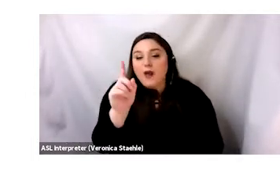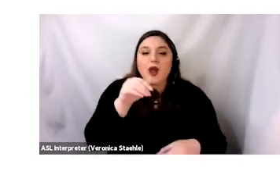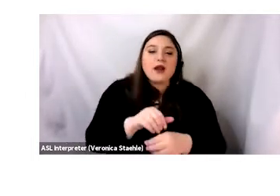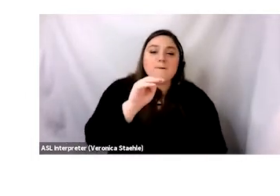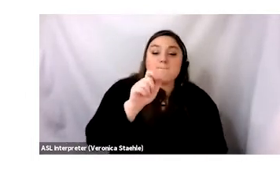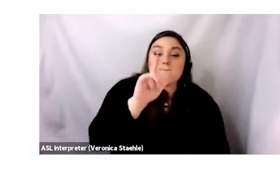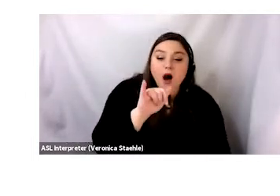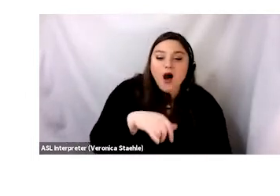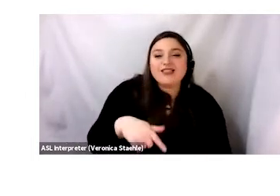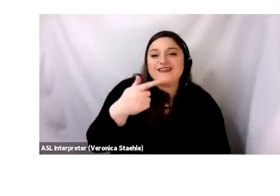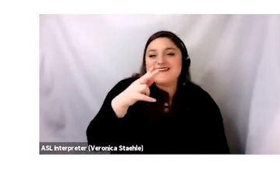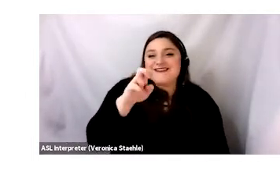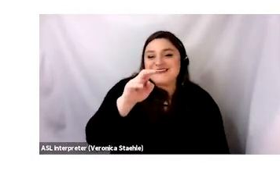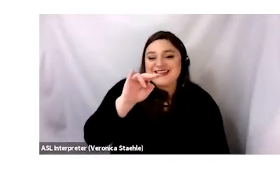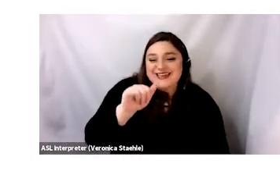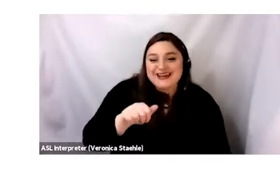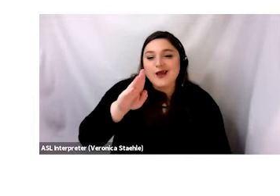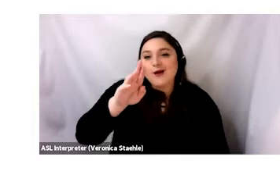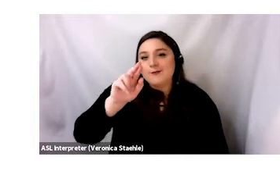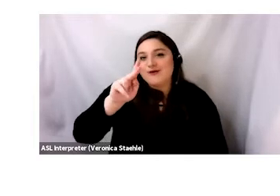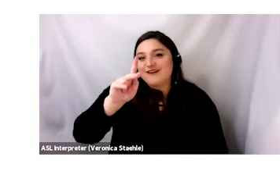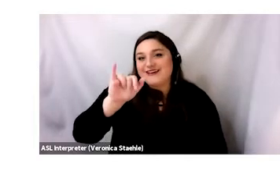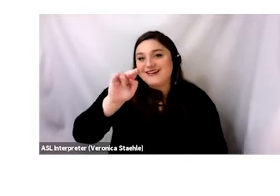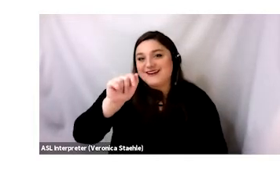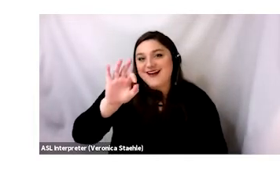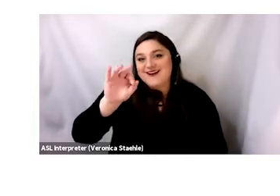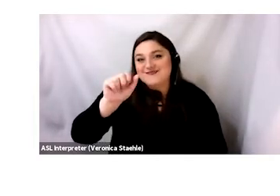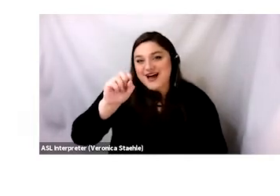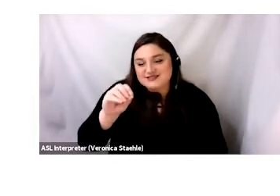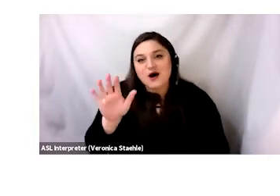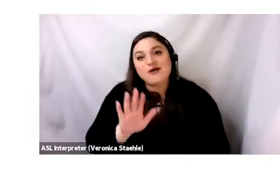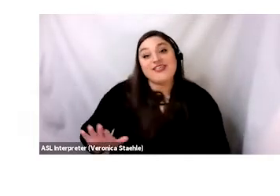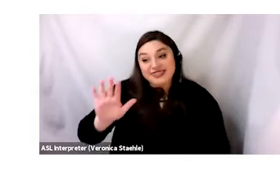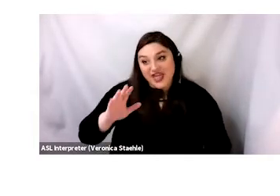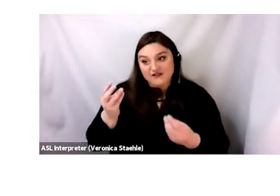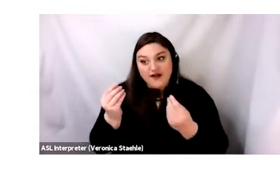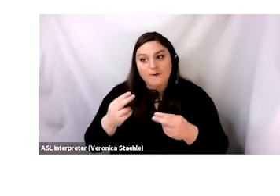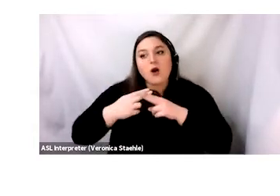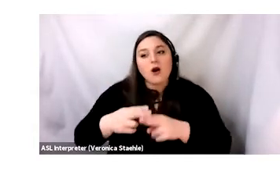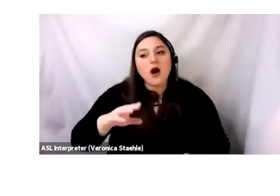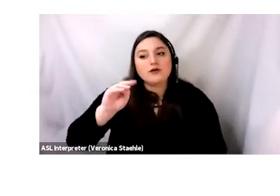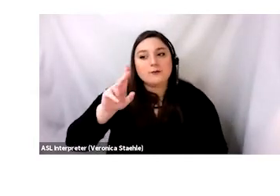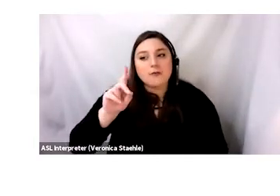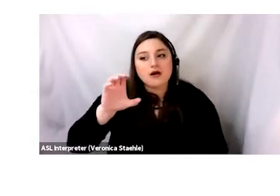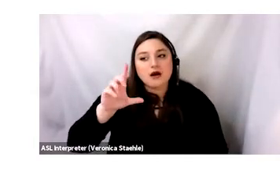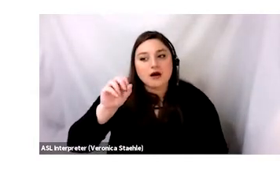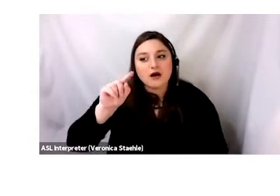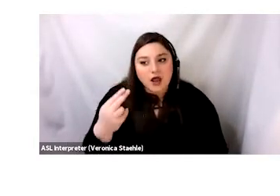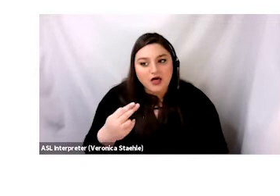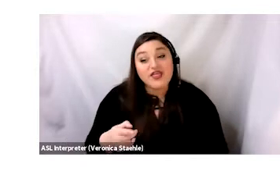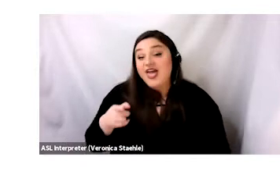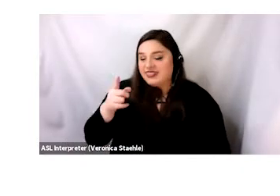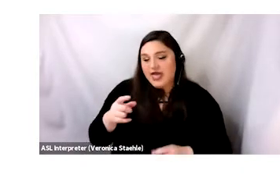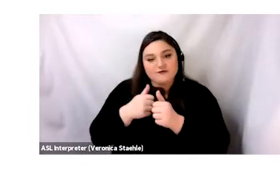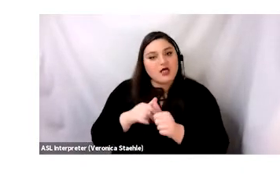this specific style of cotton textile called mud cloth. And so the process for this was that they also separated the seeds from